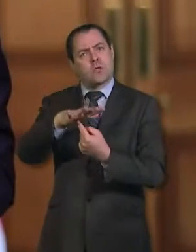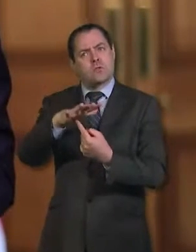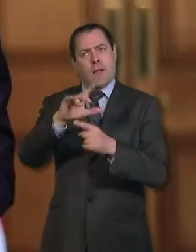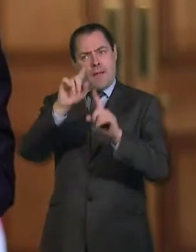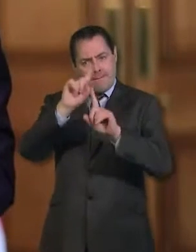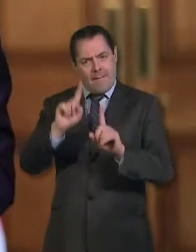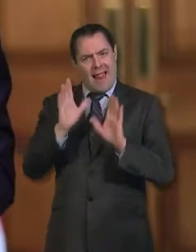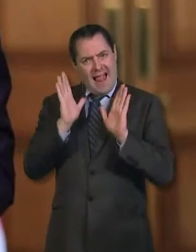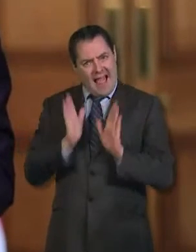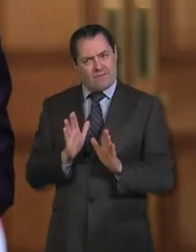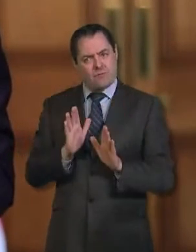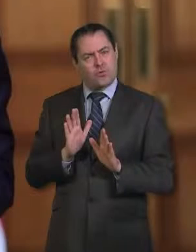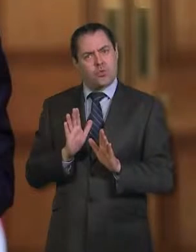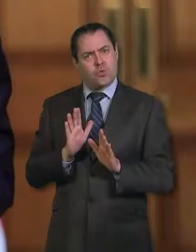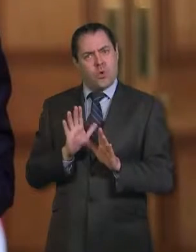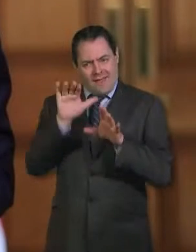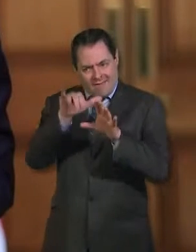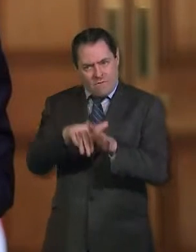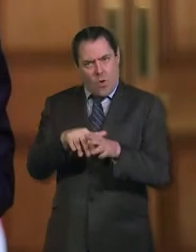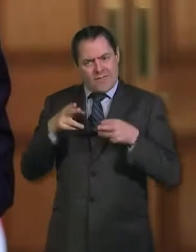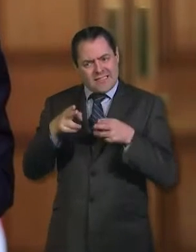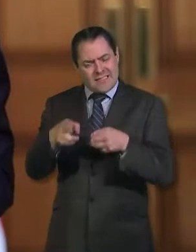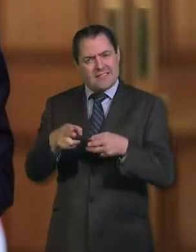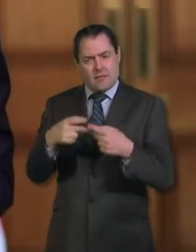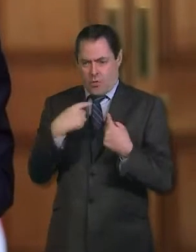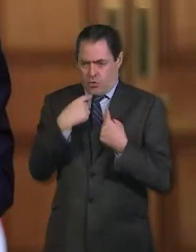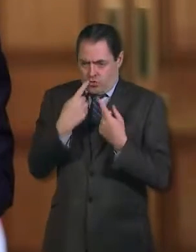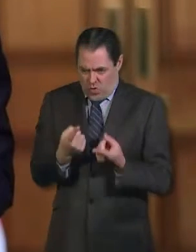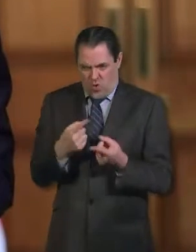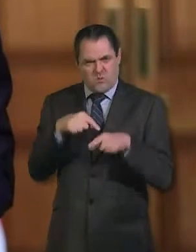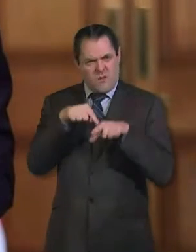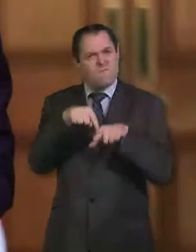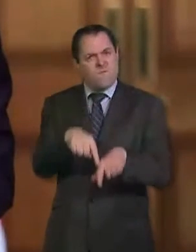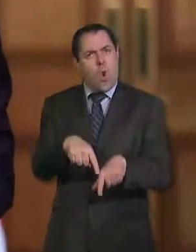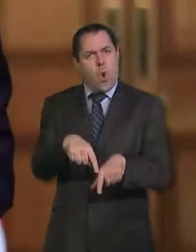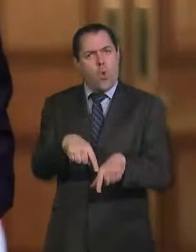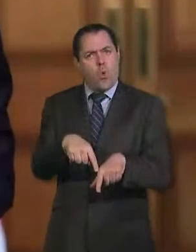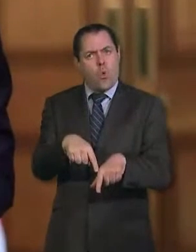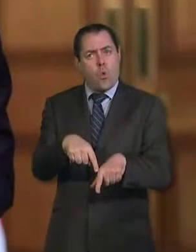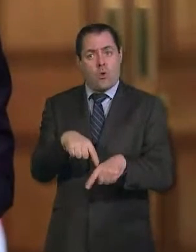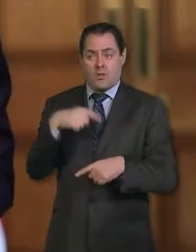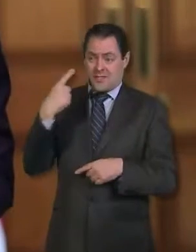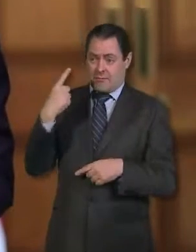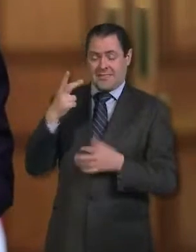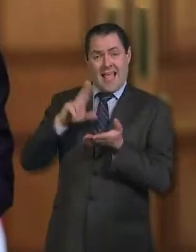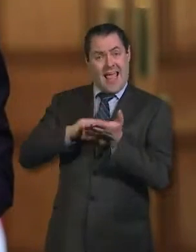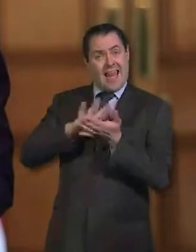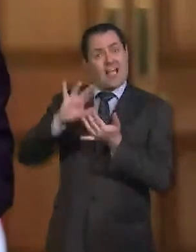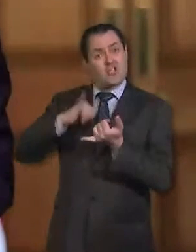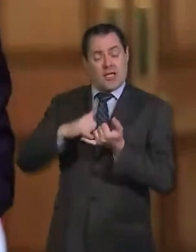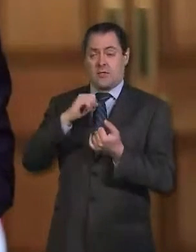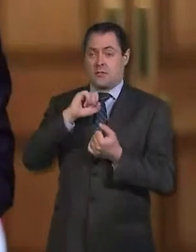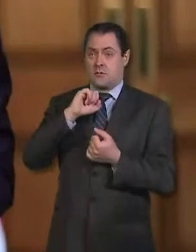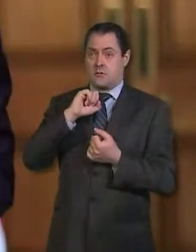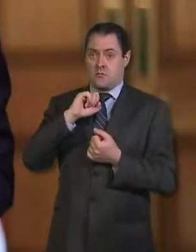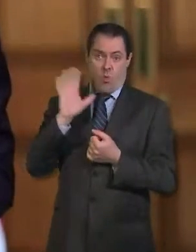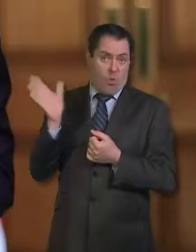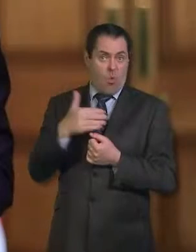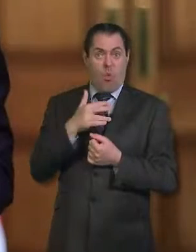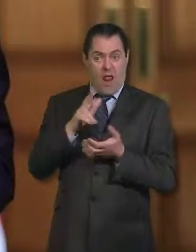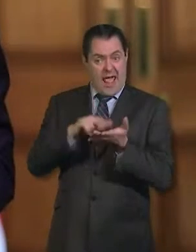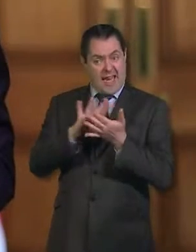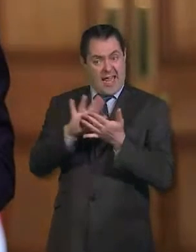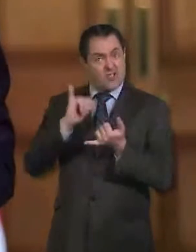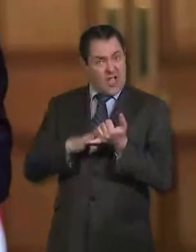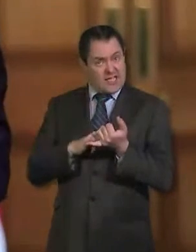trace system. It will be somebody from the NHS. These are all signed off by the NHS. So people are doing